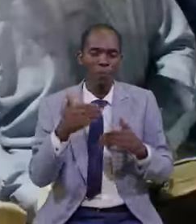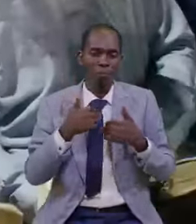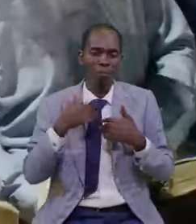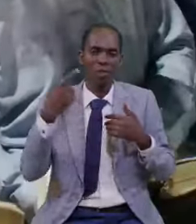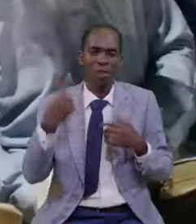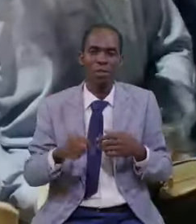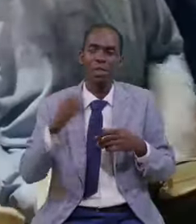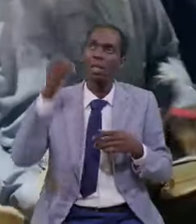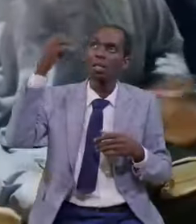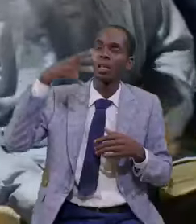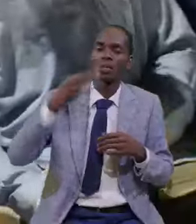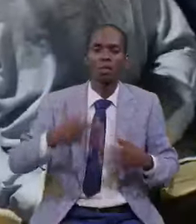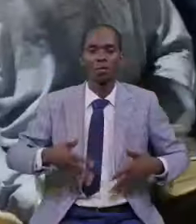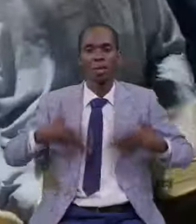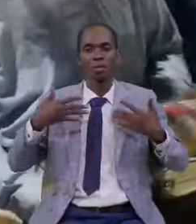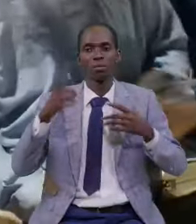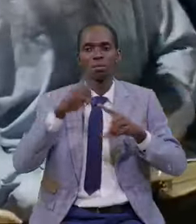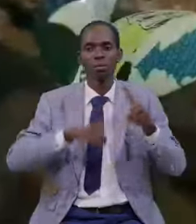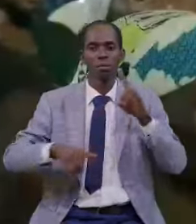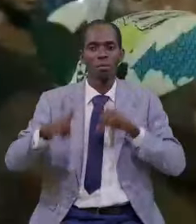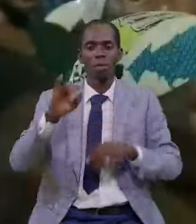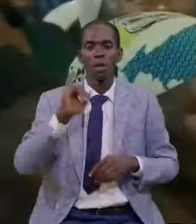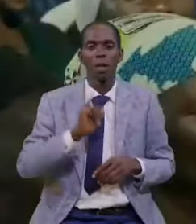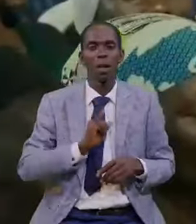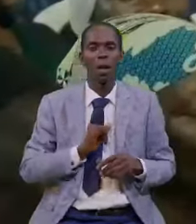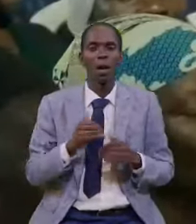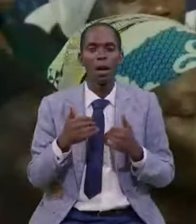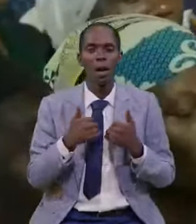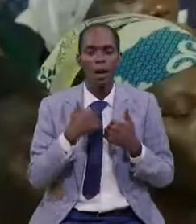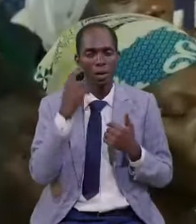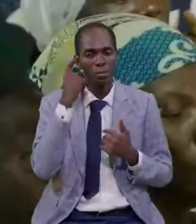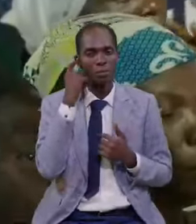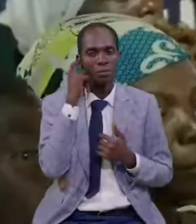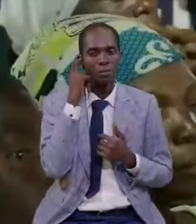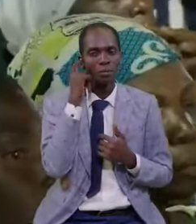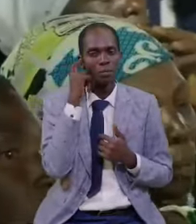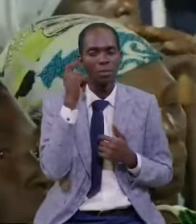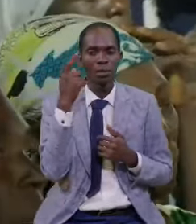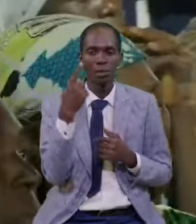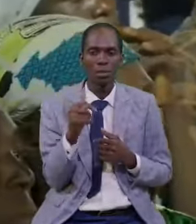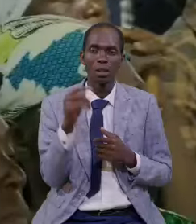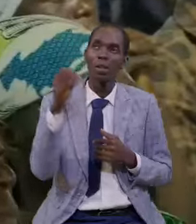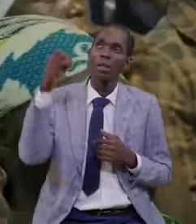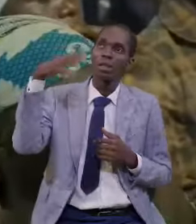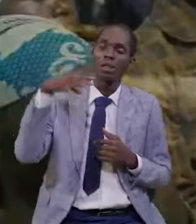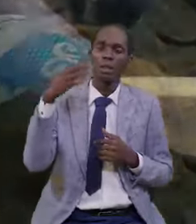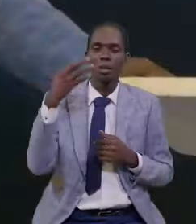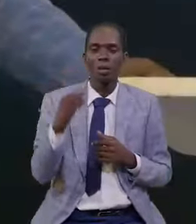have. Everybody, I have the light of